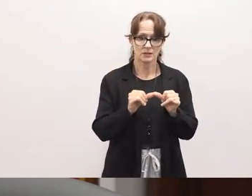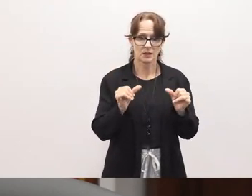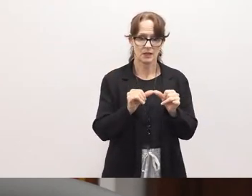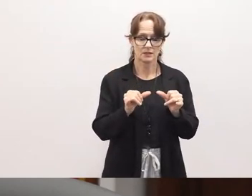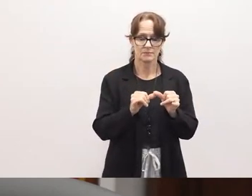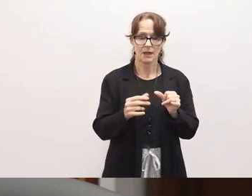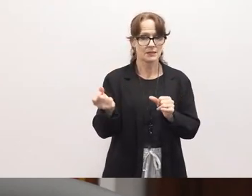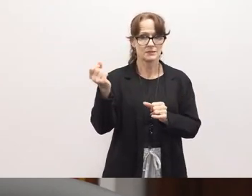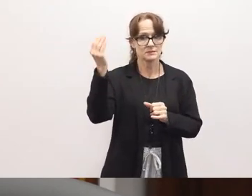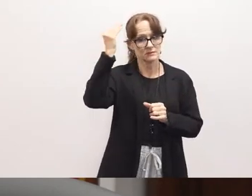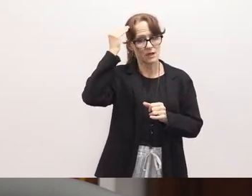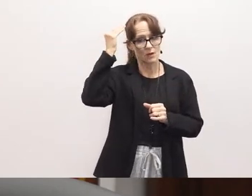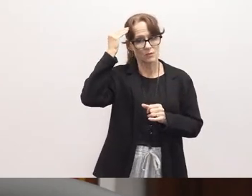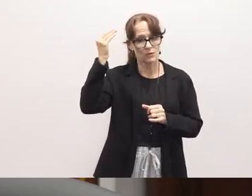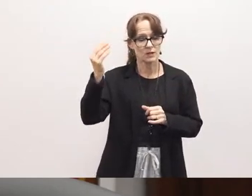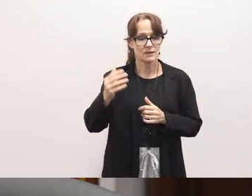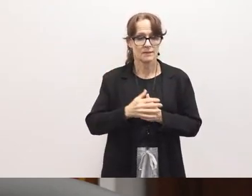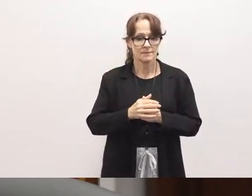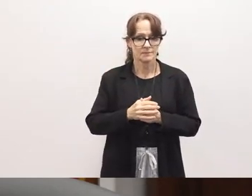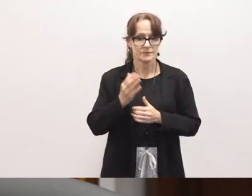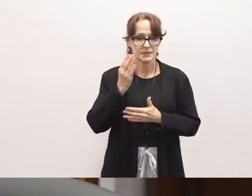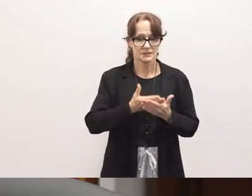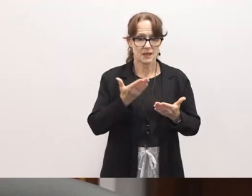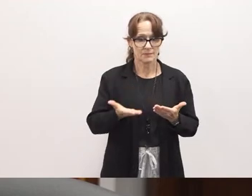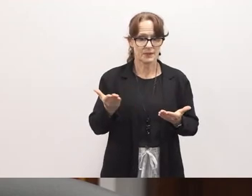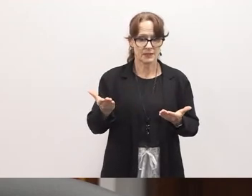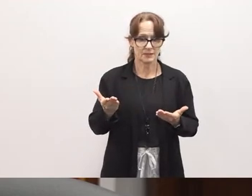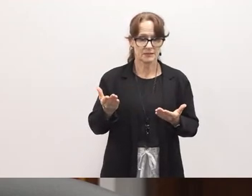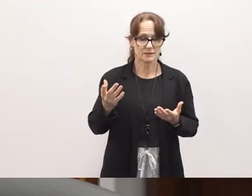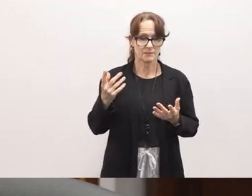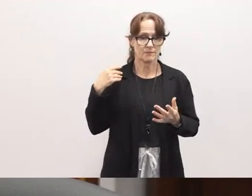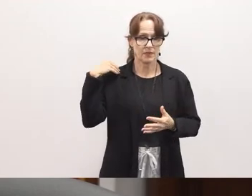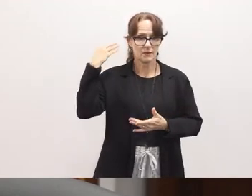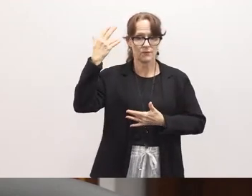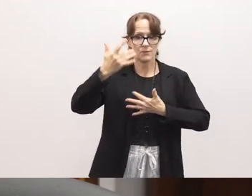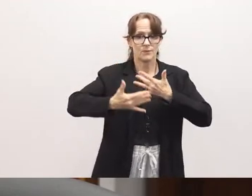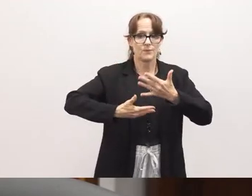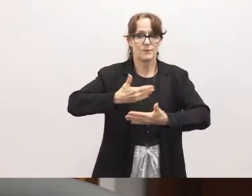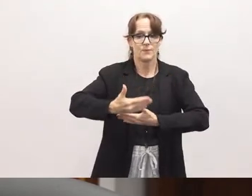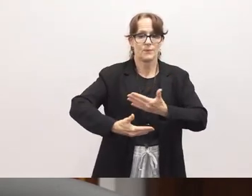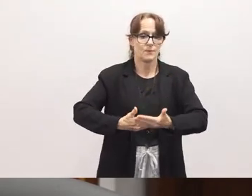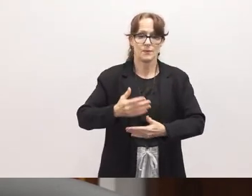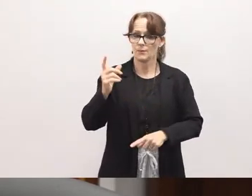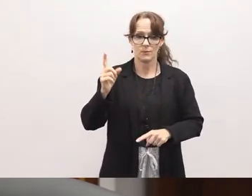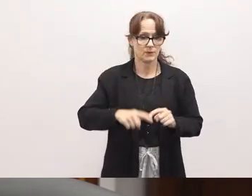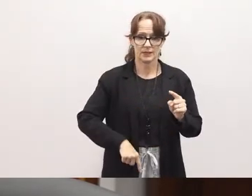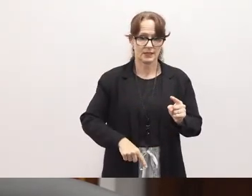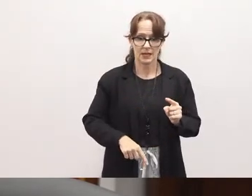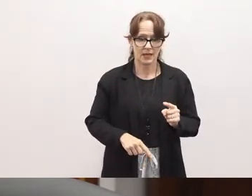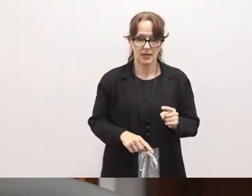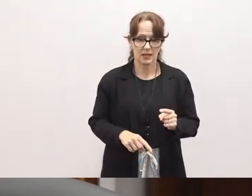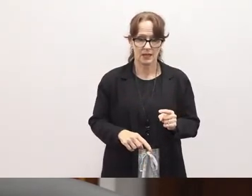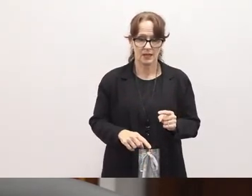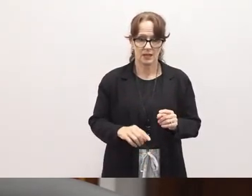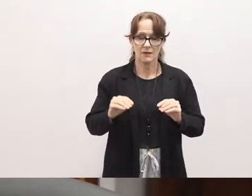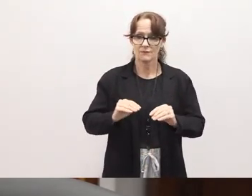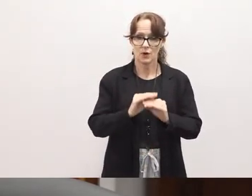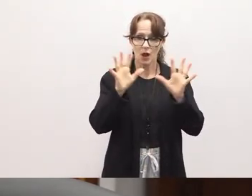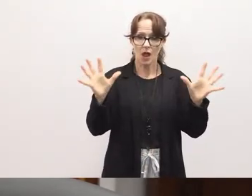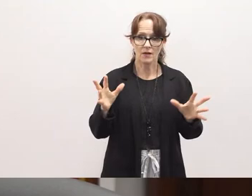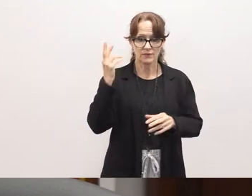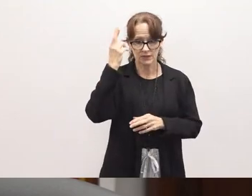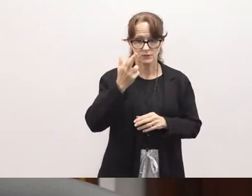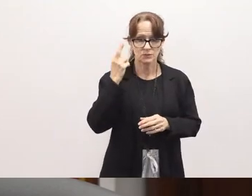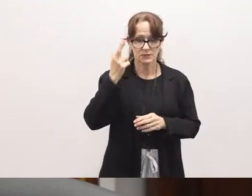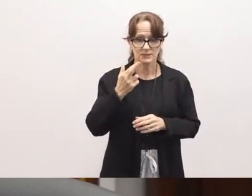also understanding that there are things that may come down the pipeline that we can't, for obvious reasons that you